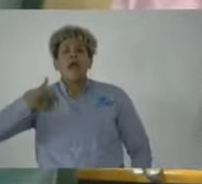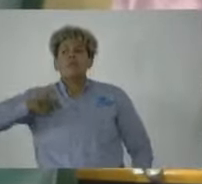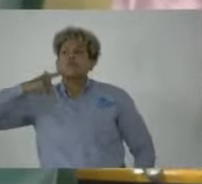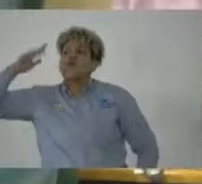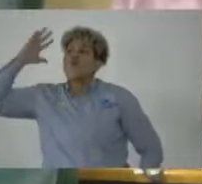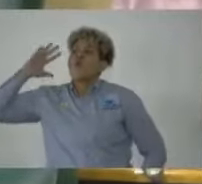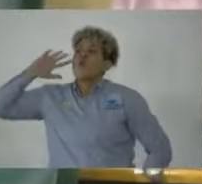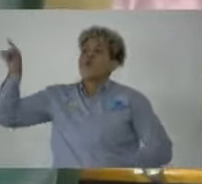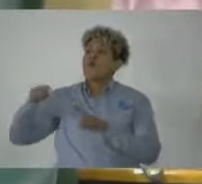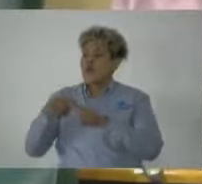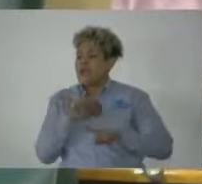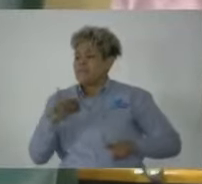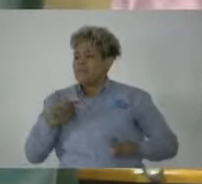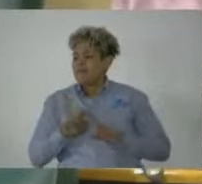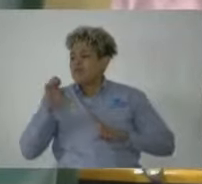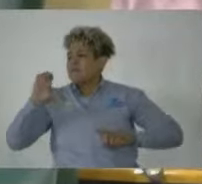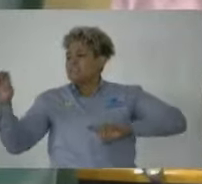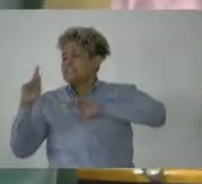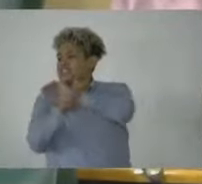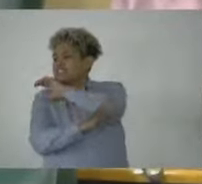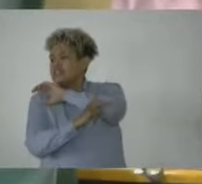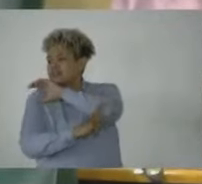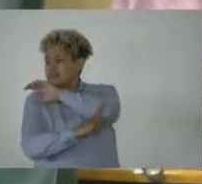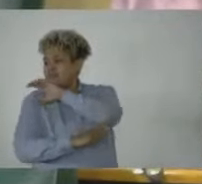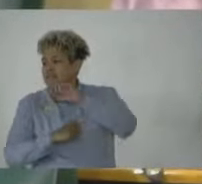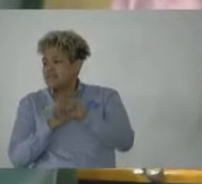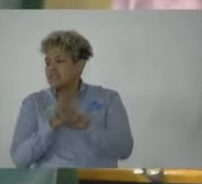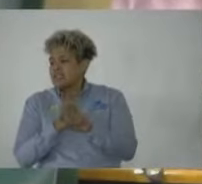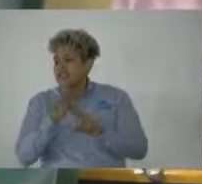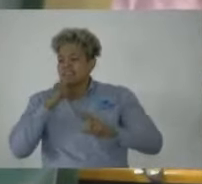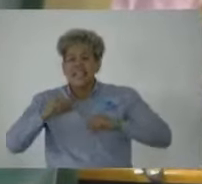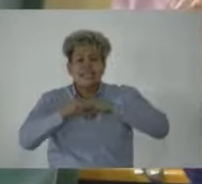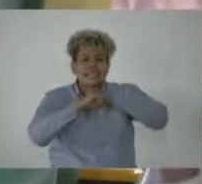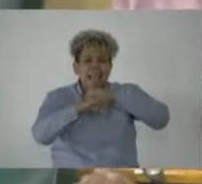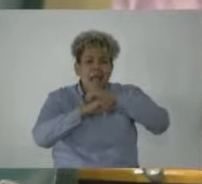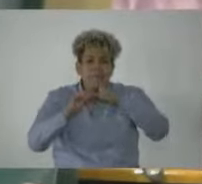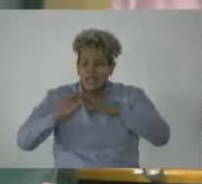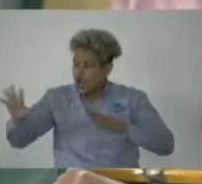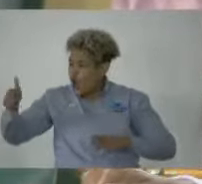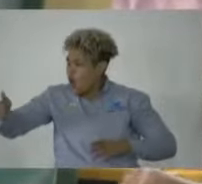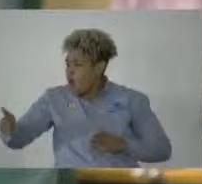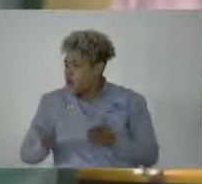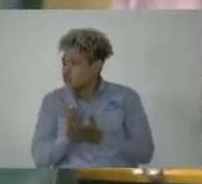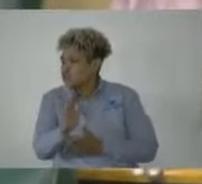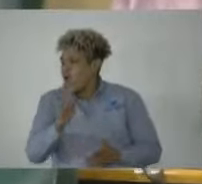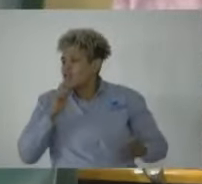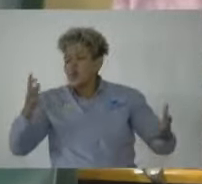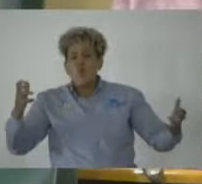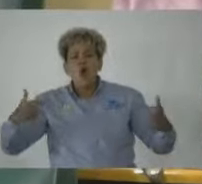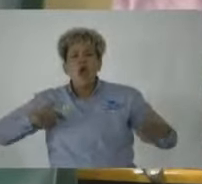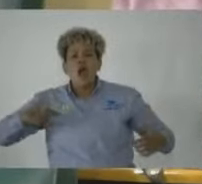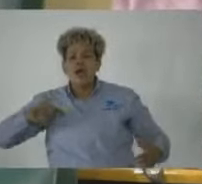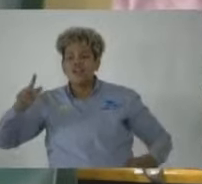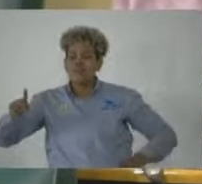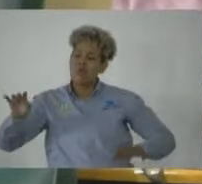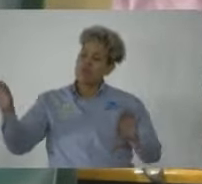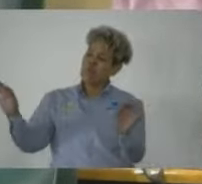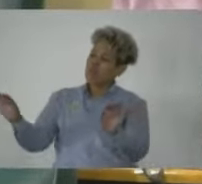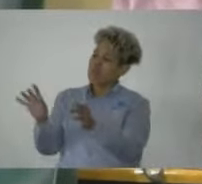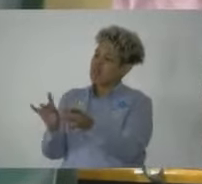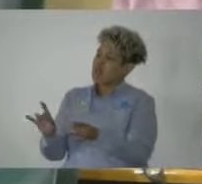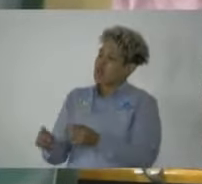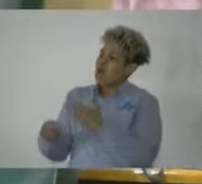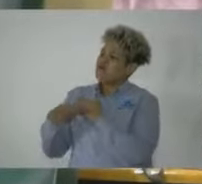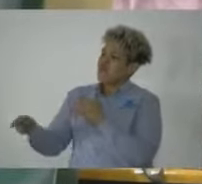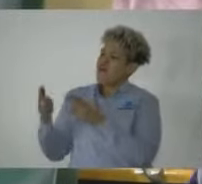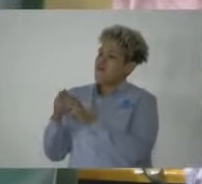when the member from East Portland, campaigning in her own right, was derogatorily